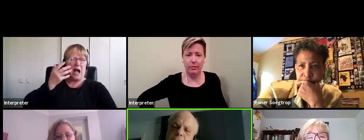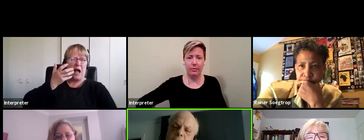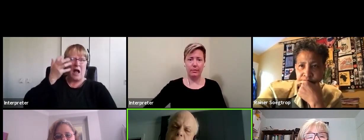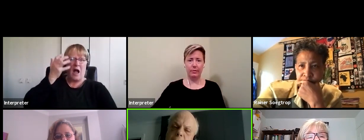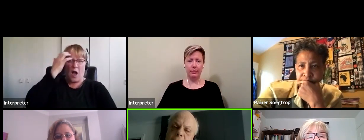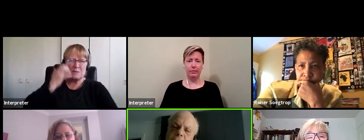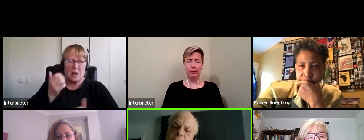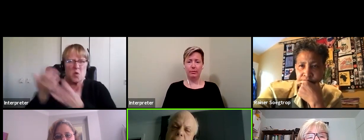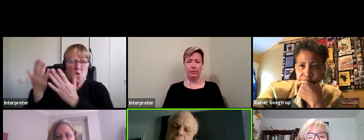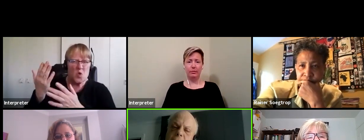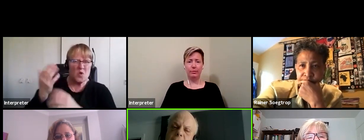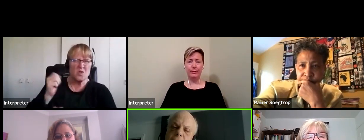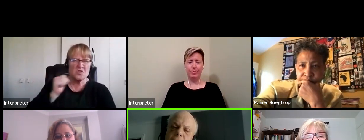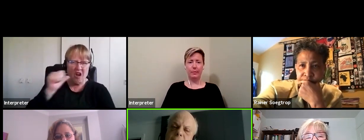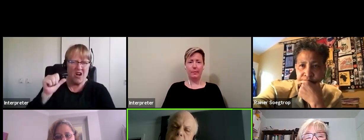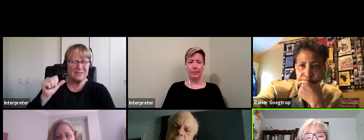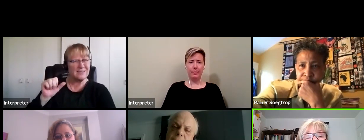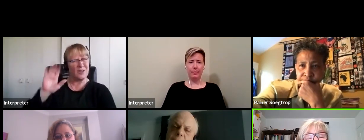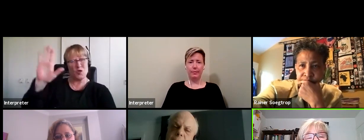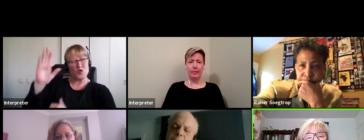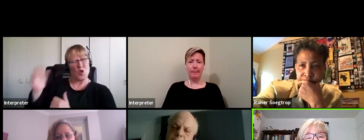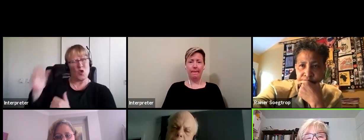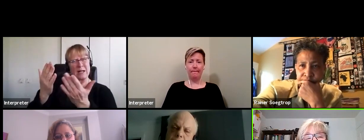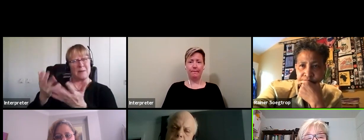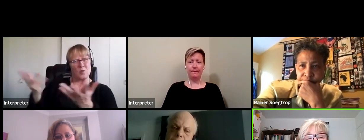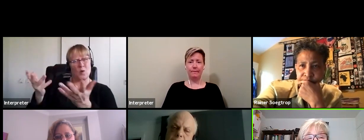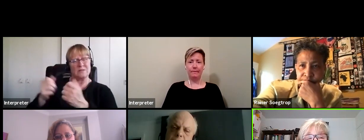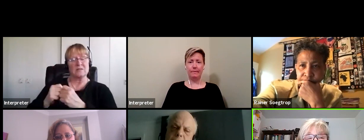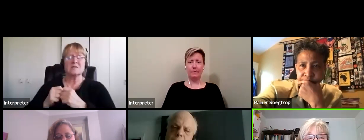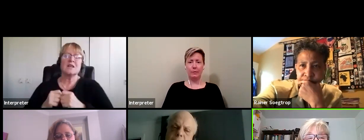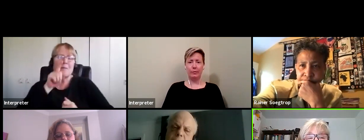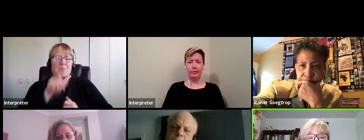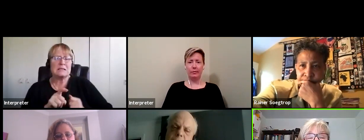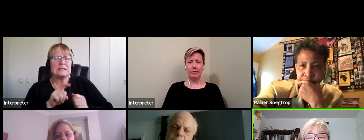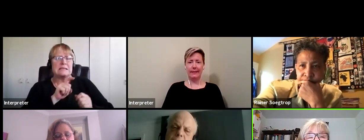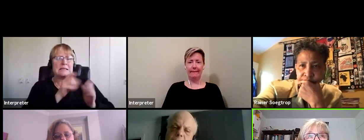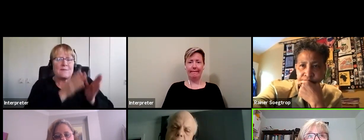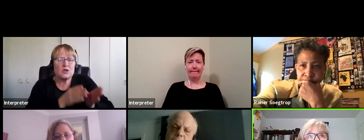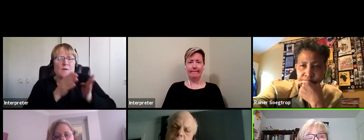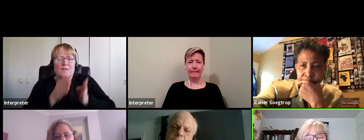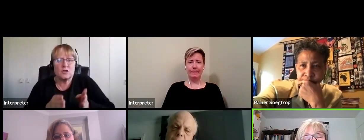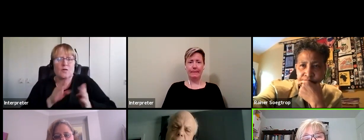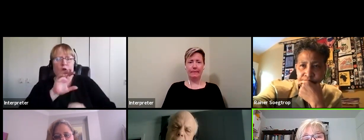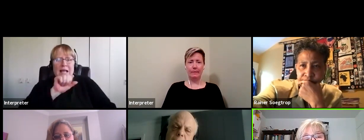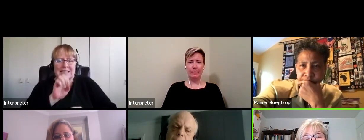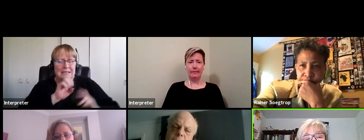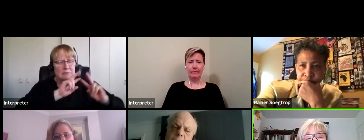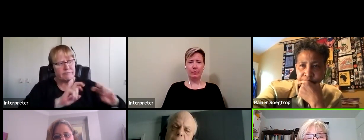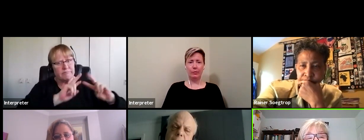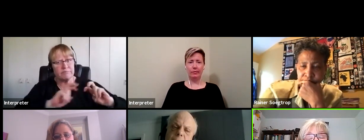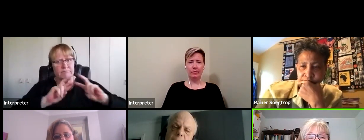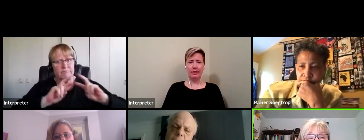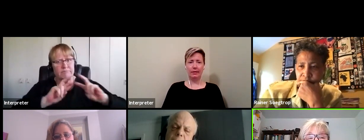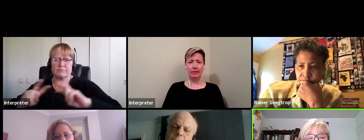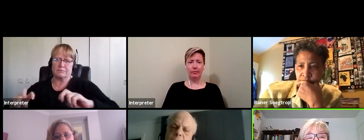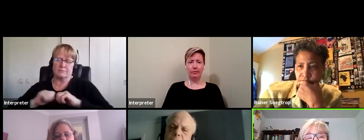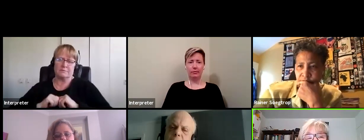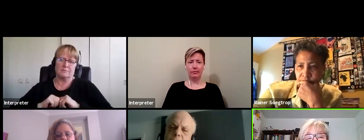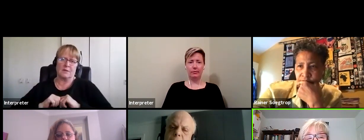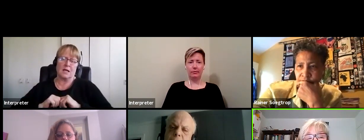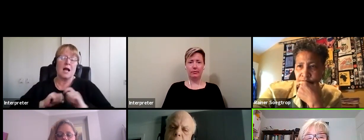what are your recommendations on that? Well, it has to be done on a case-by-case basis, and it has to be done in conjunction with the resident